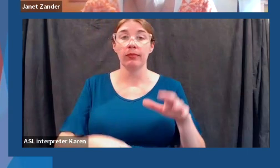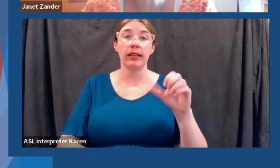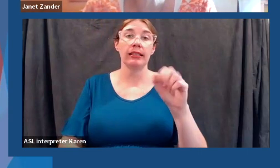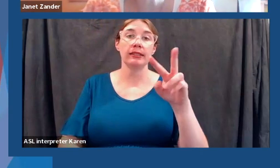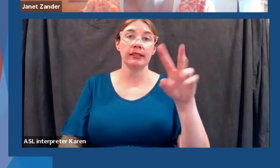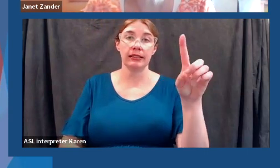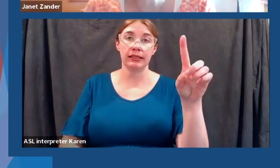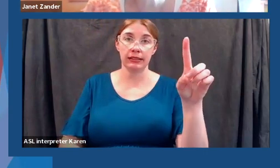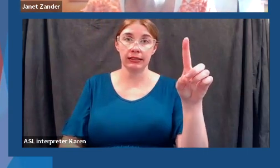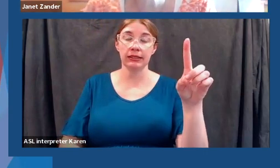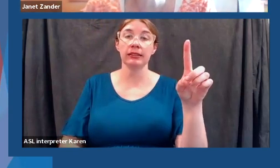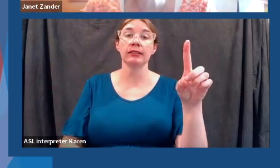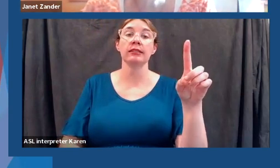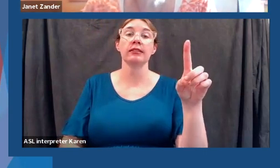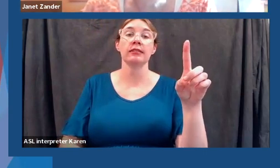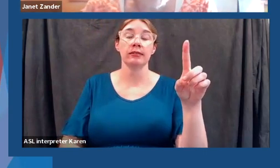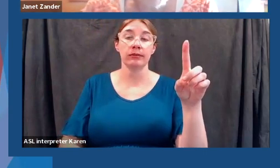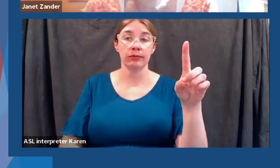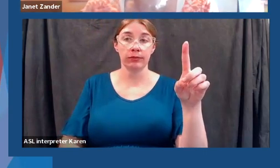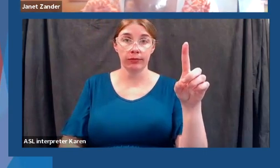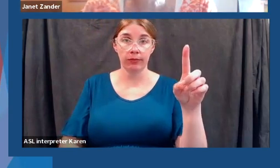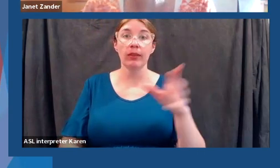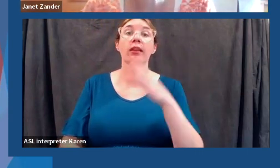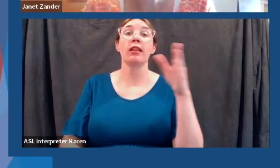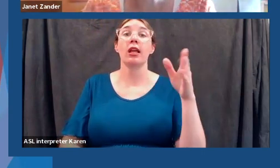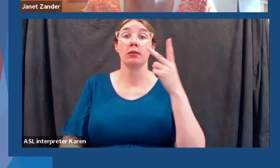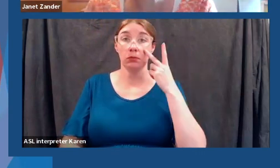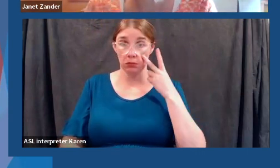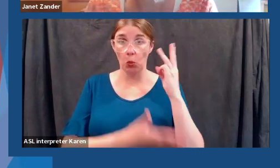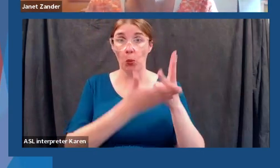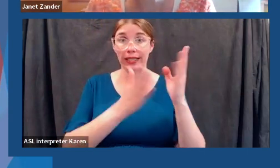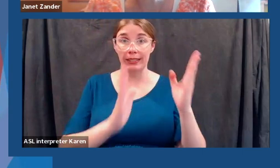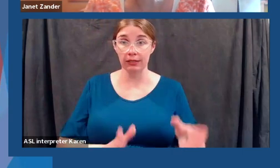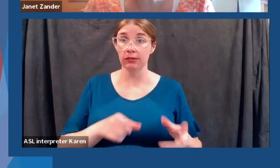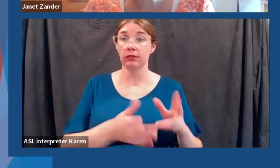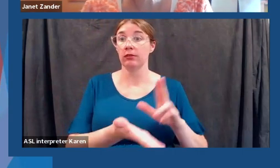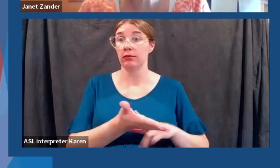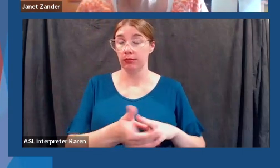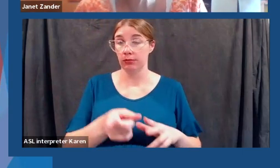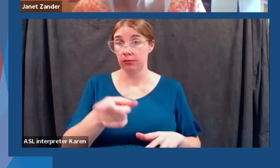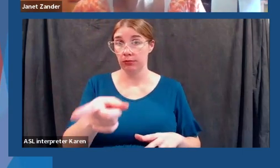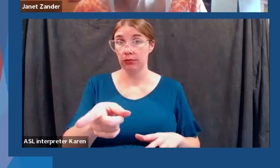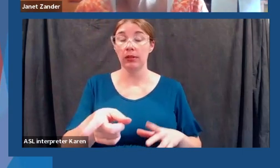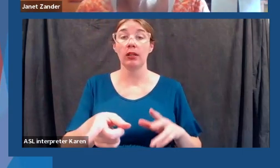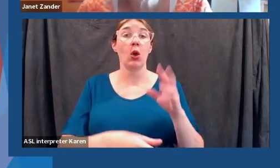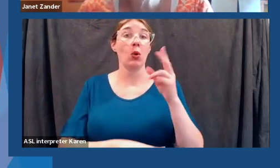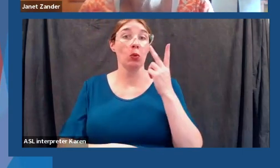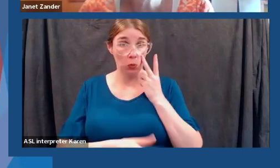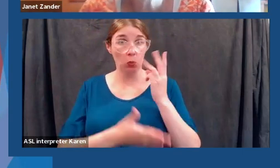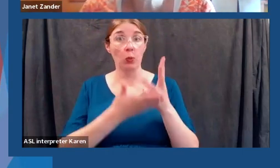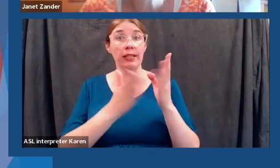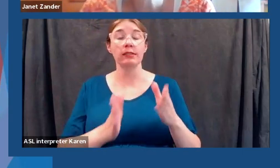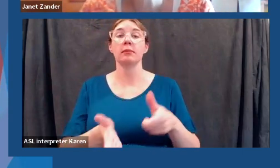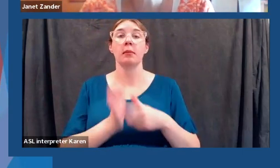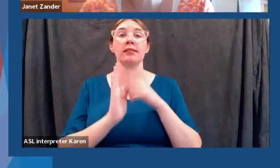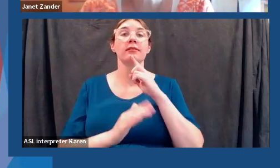that right to vote are signing as those witnesses here. The witnesses have to be at least 18 years of age, and they have to